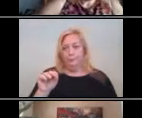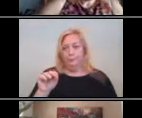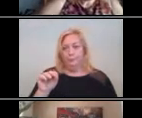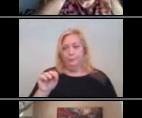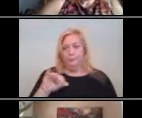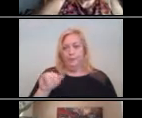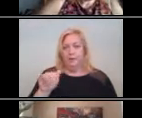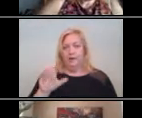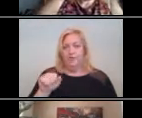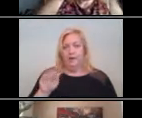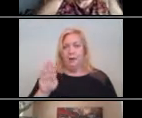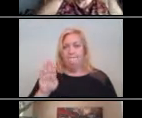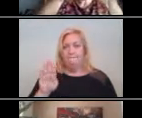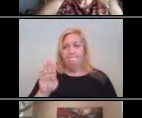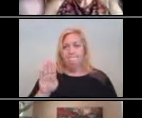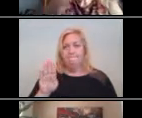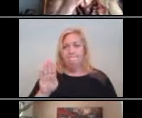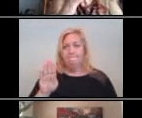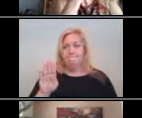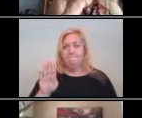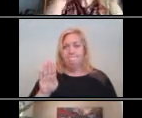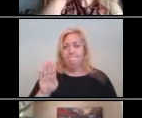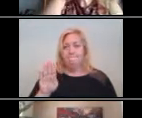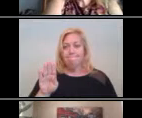Jacob Babauta.